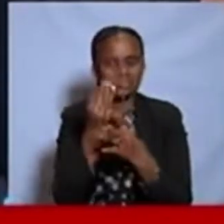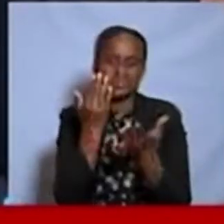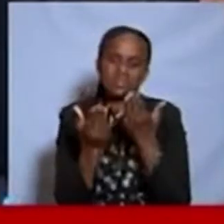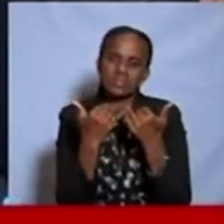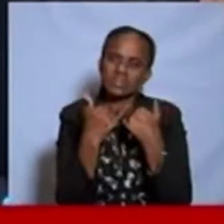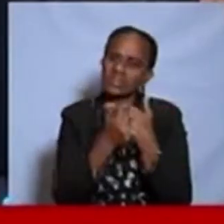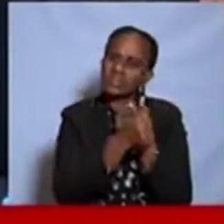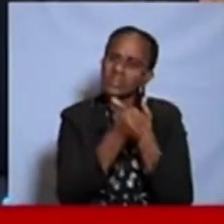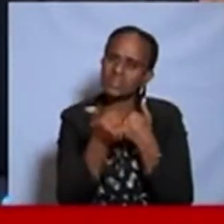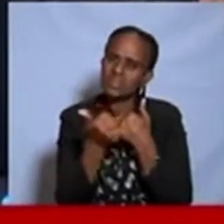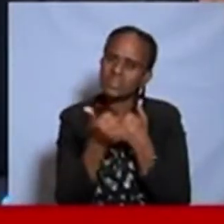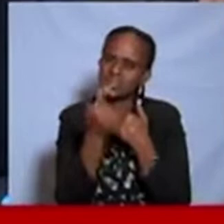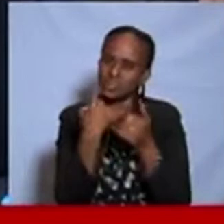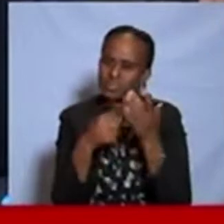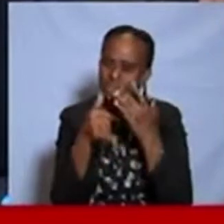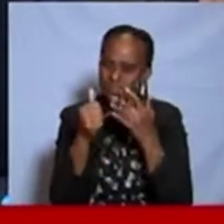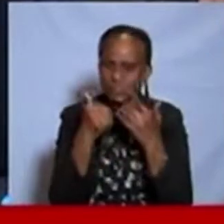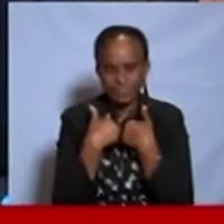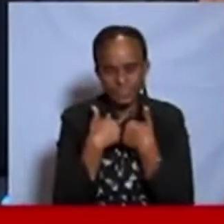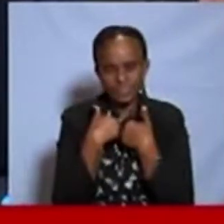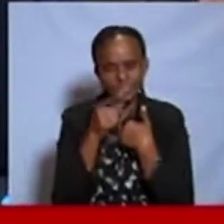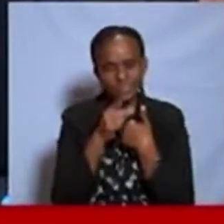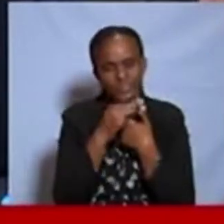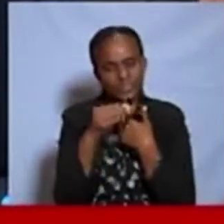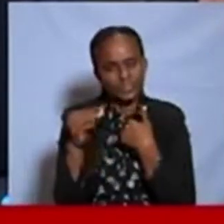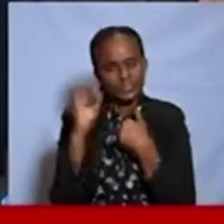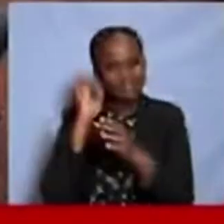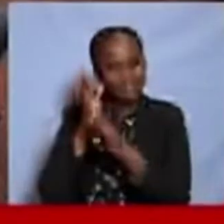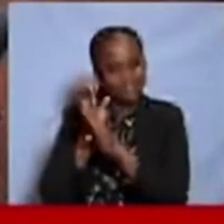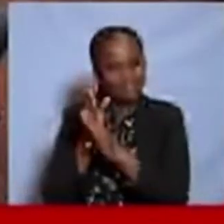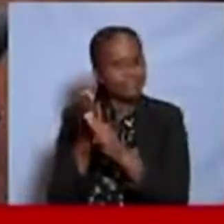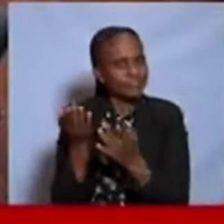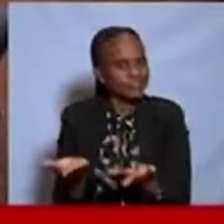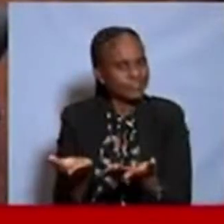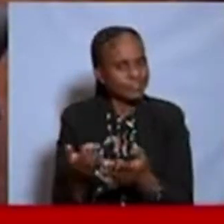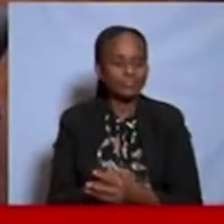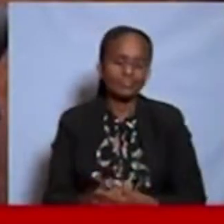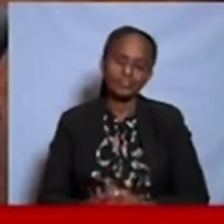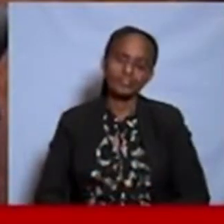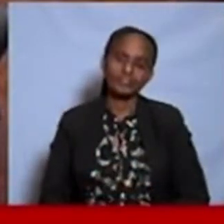other roads that you'd have taken that material to?